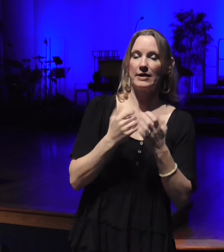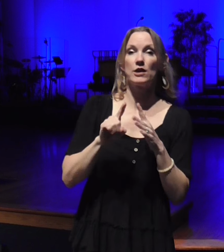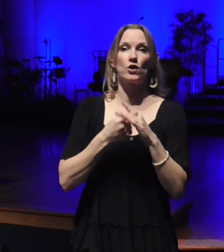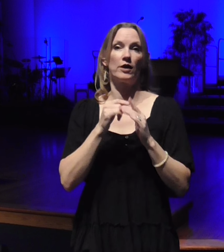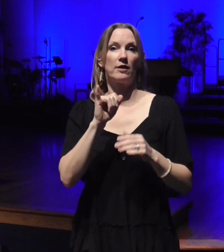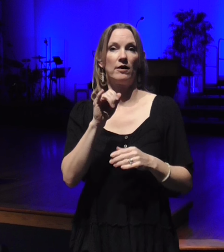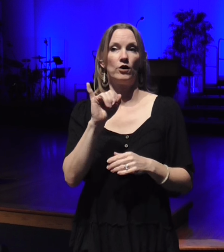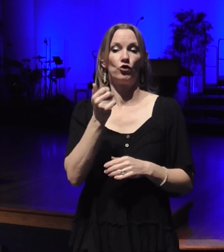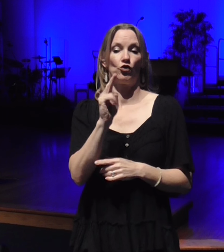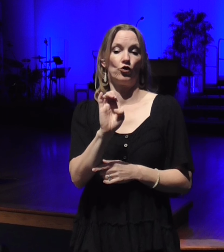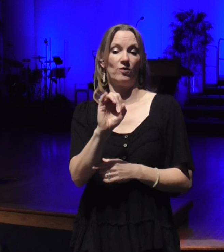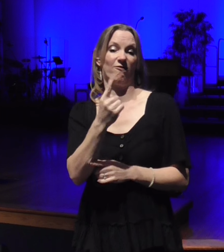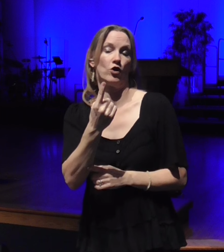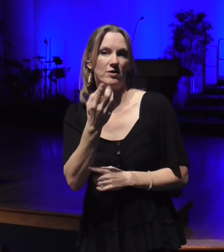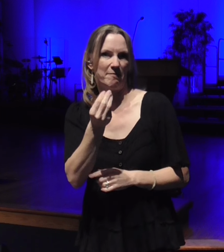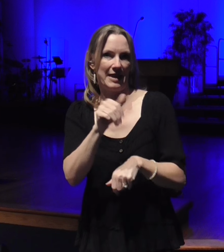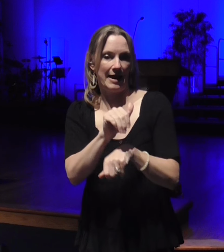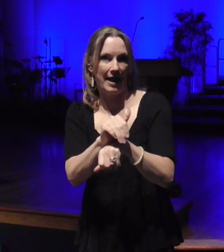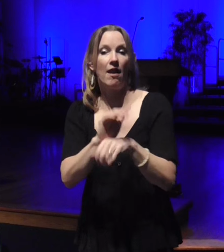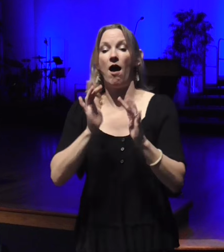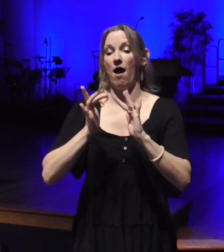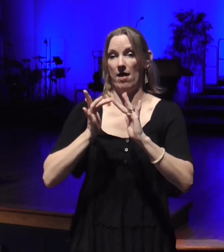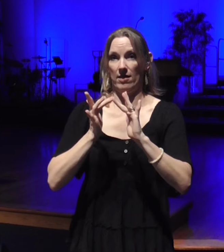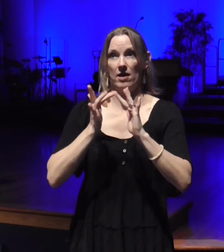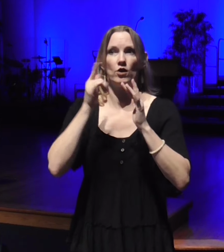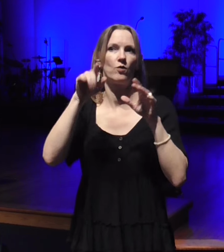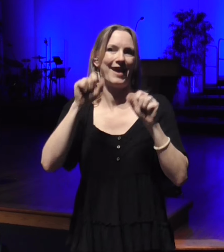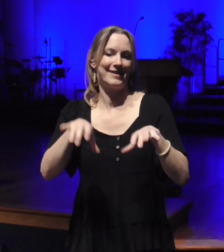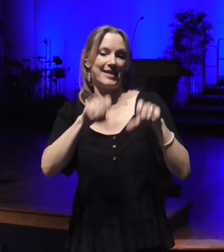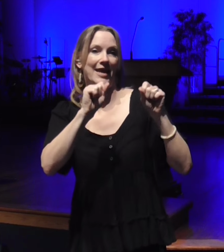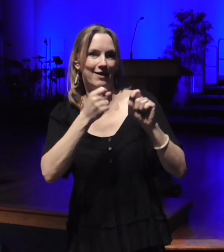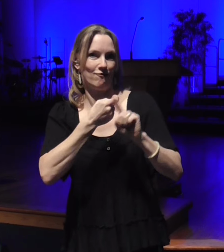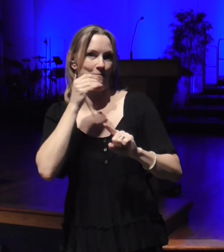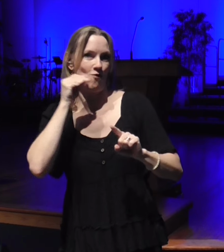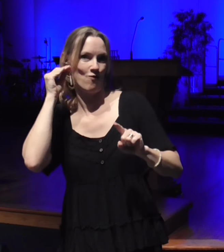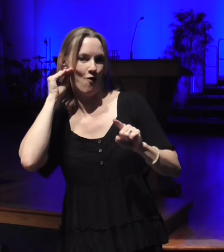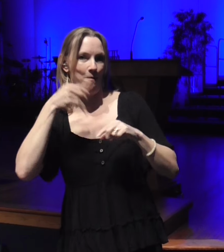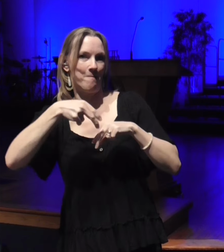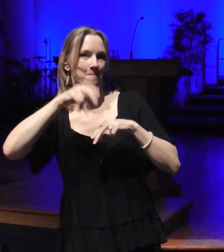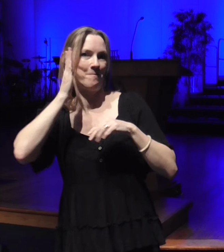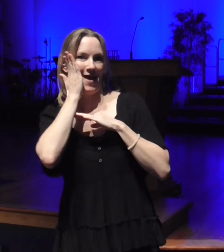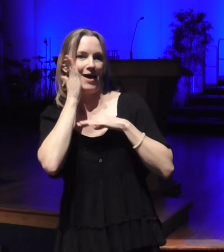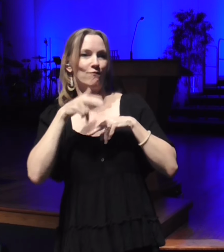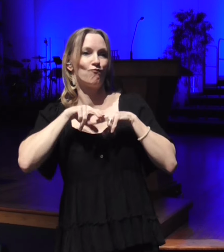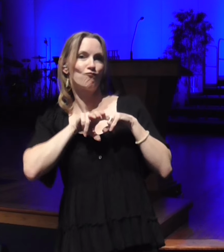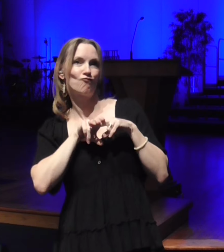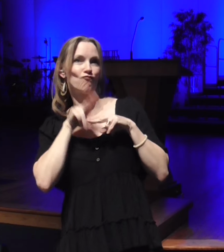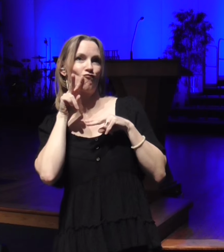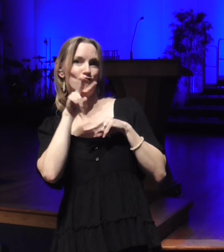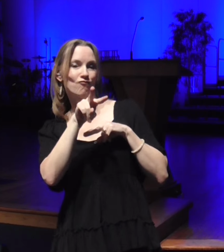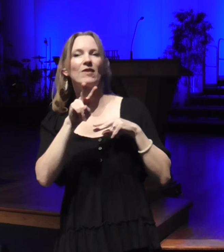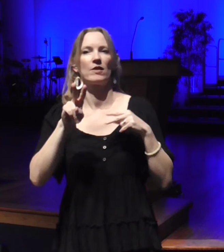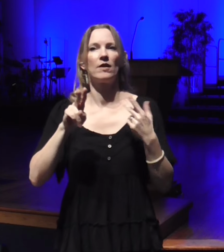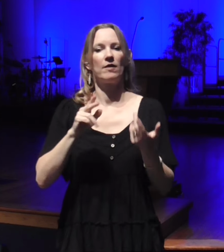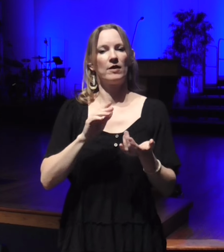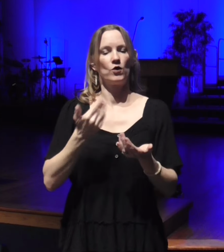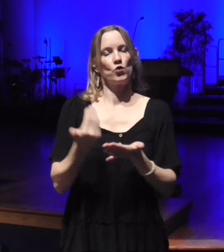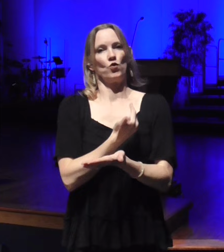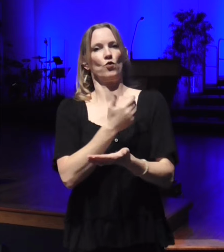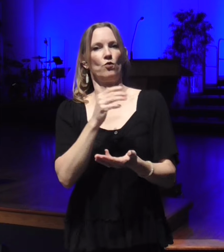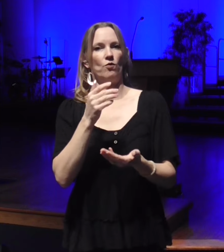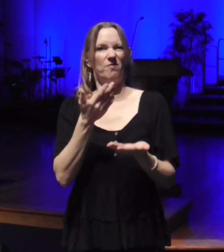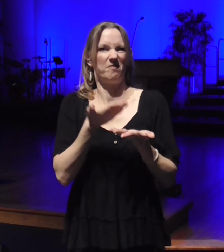night, June 1st. It's online, so you can take it from bed. It'll be really cool. We're refreshing that material, so I'm looking